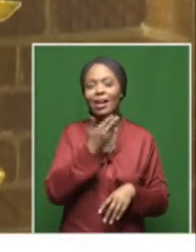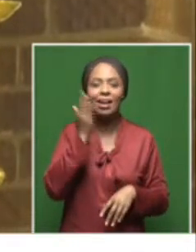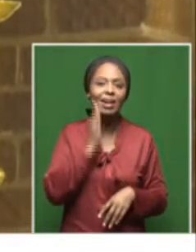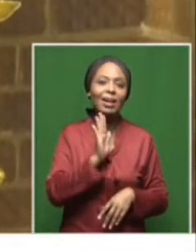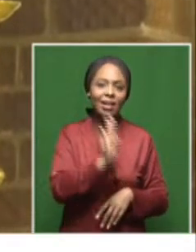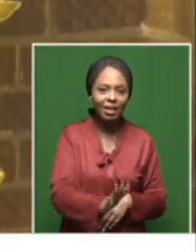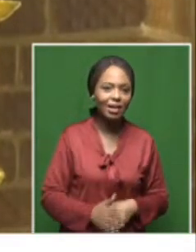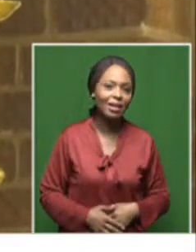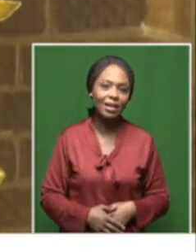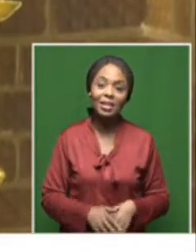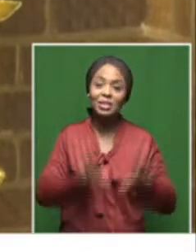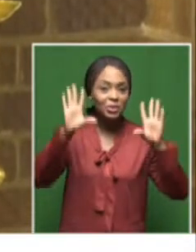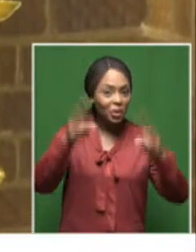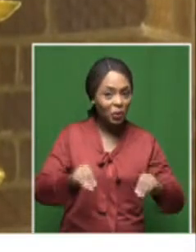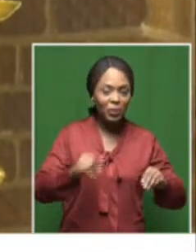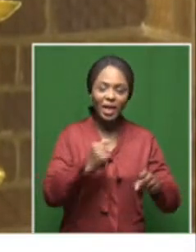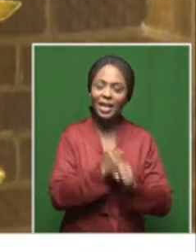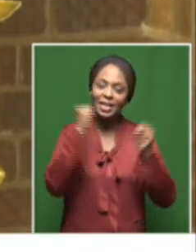couldn't stop.